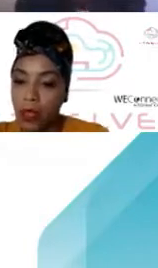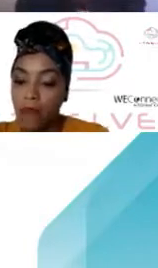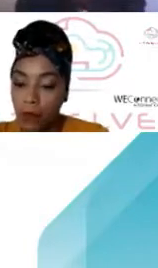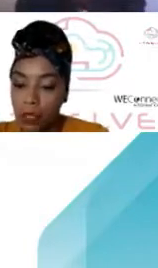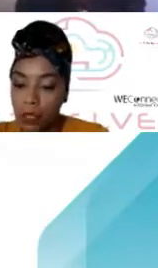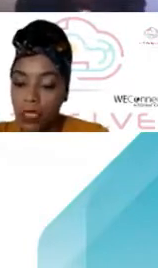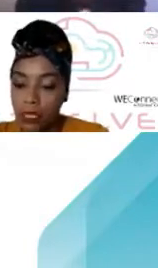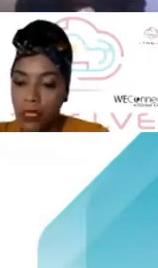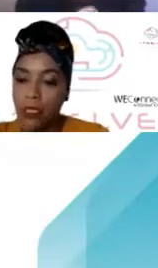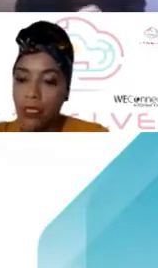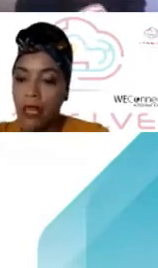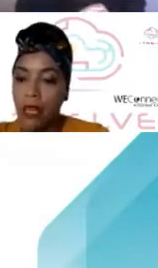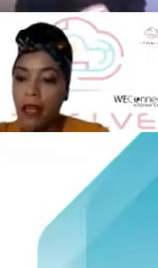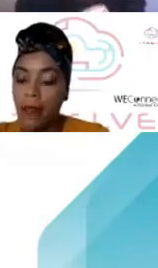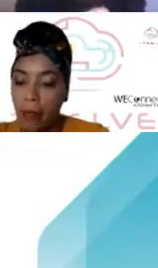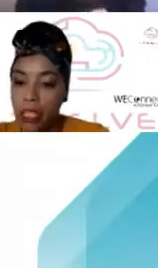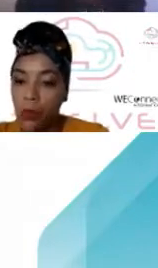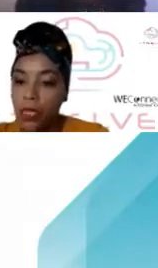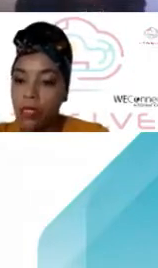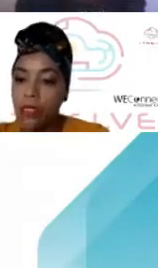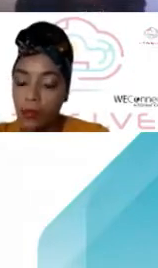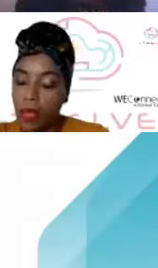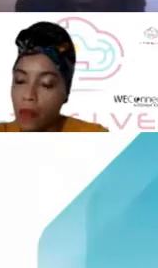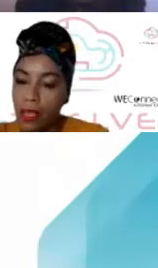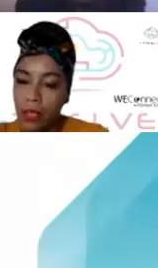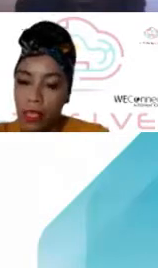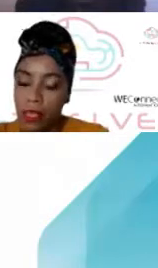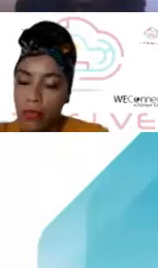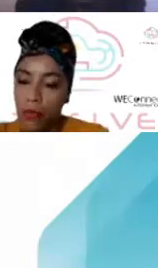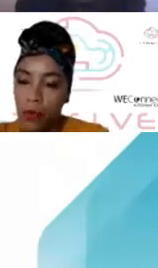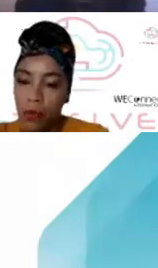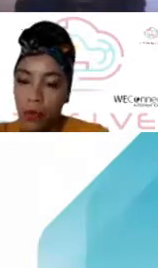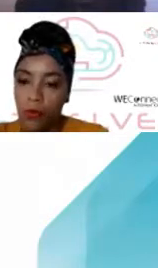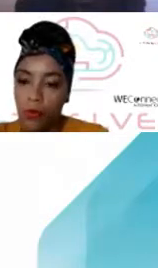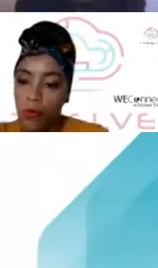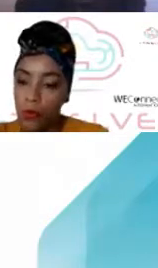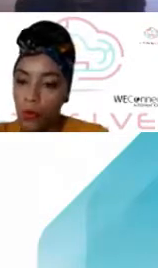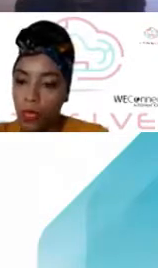So unfortunately, the major ones don't have any relief